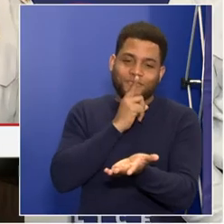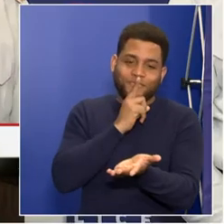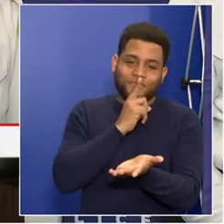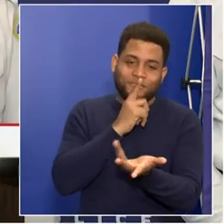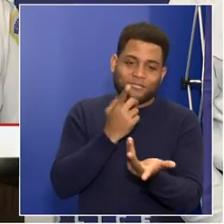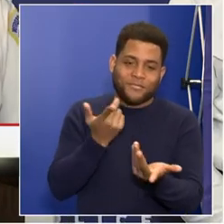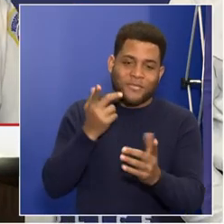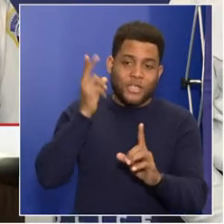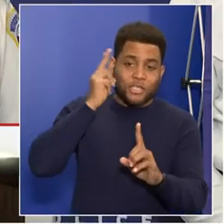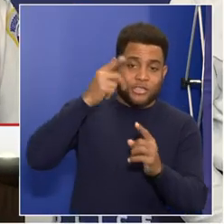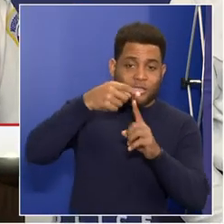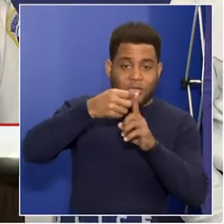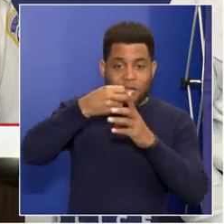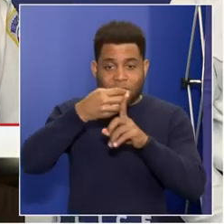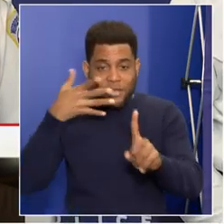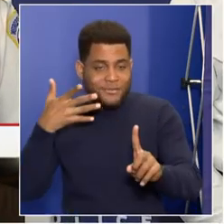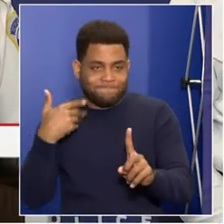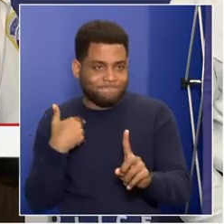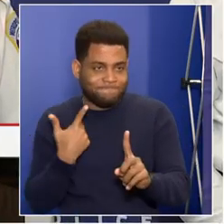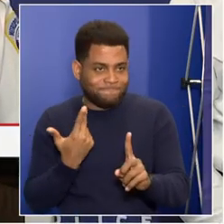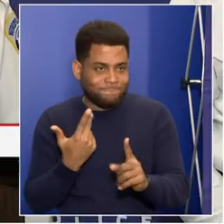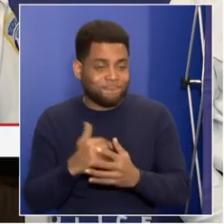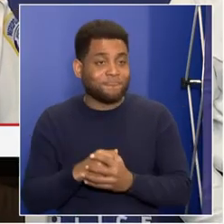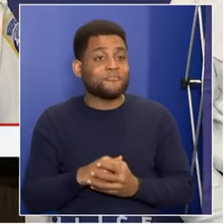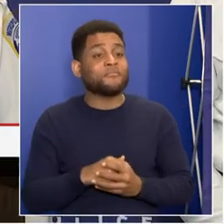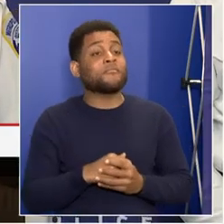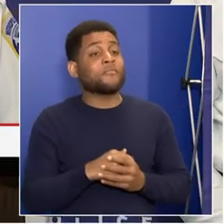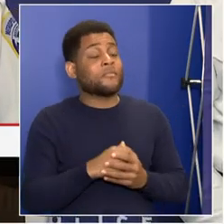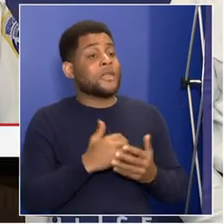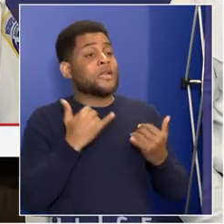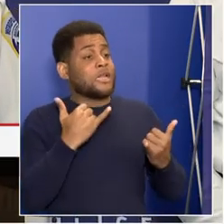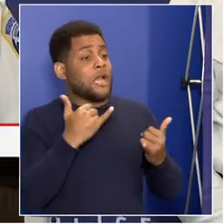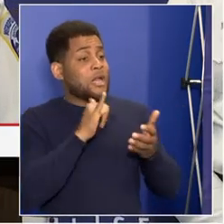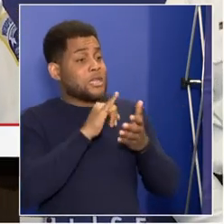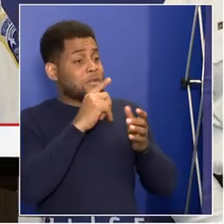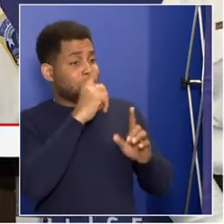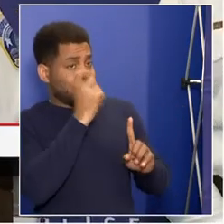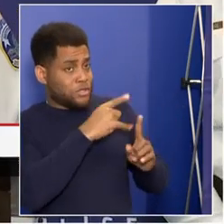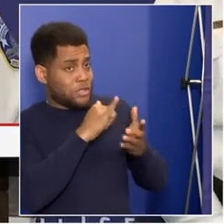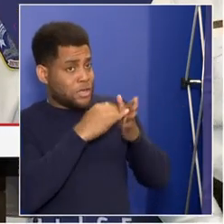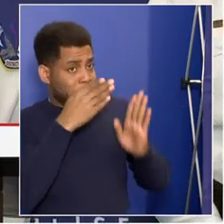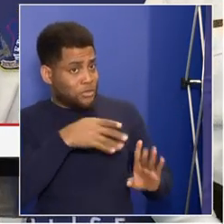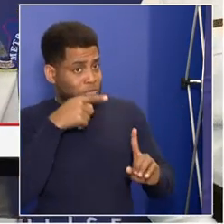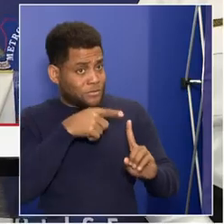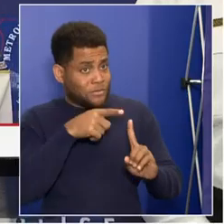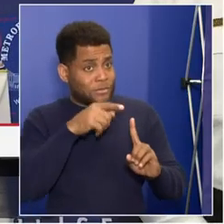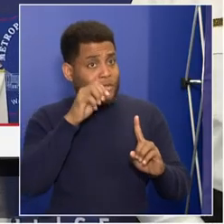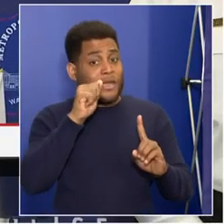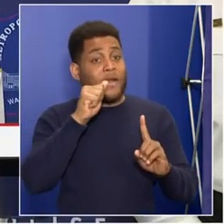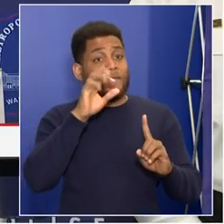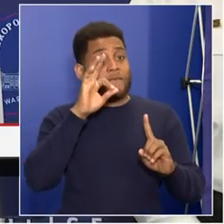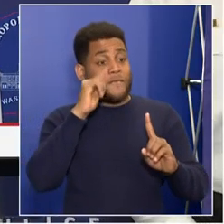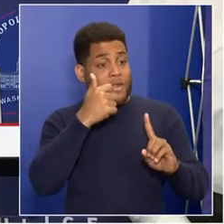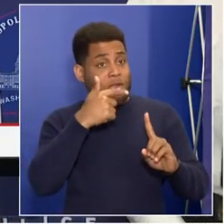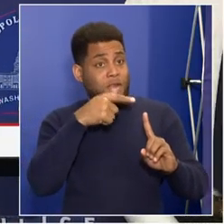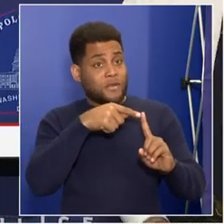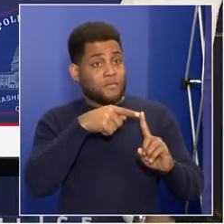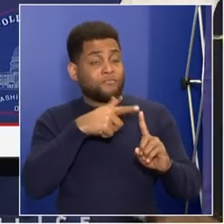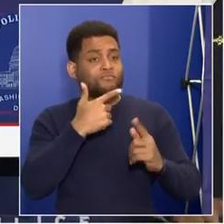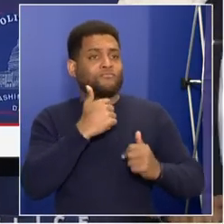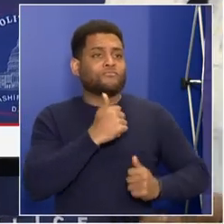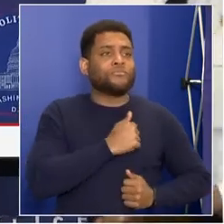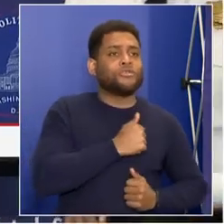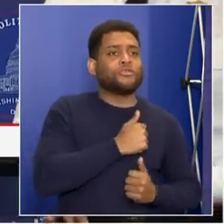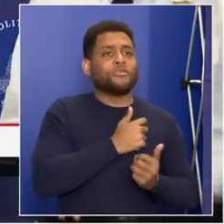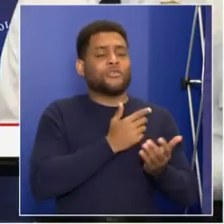back only to be killed, unfortunately, on the streets of D.C. after he had served this country, fled the Taliban. I mean, does that affect you emotionally at all as you do this